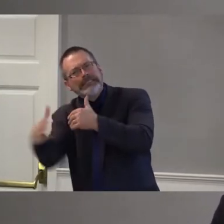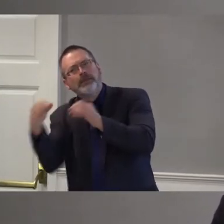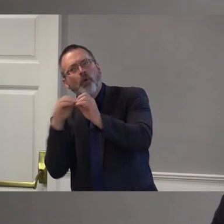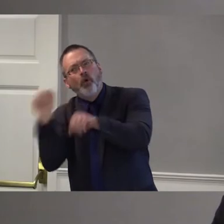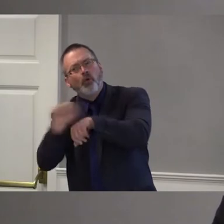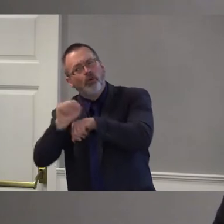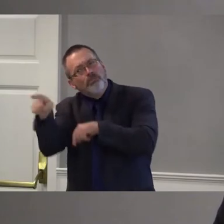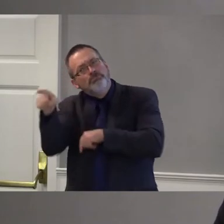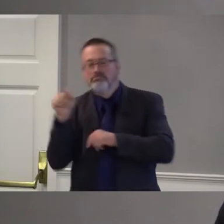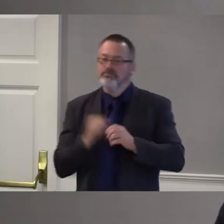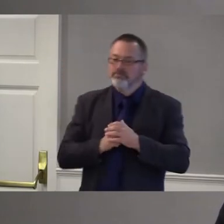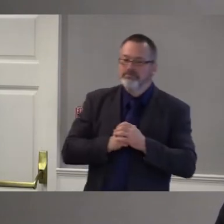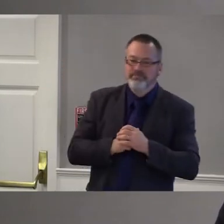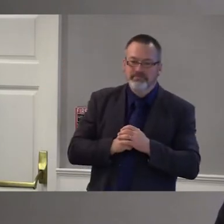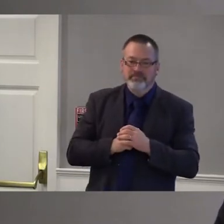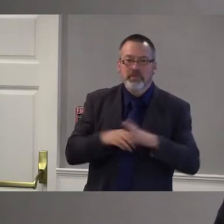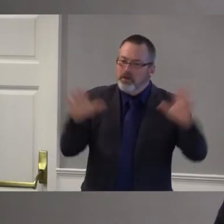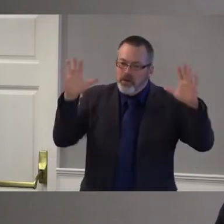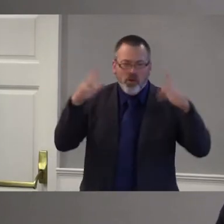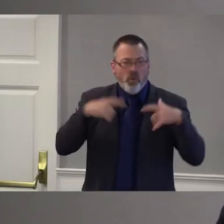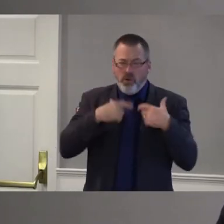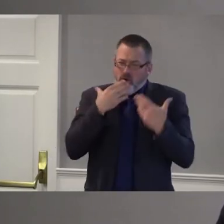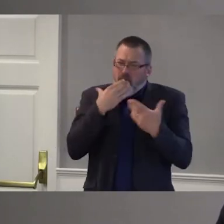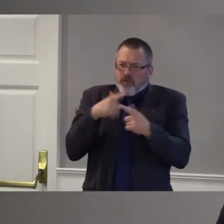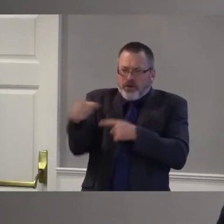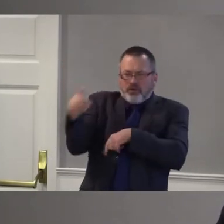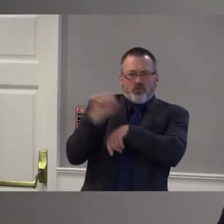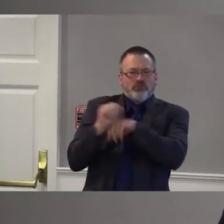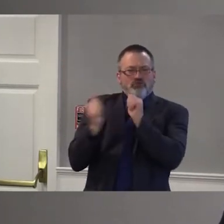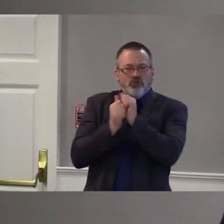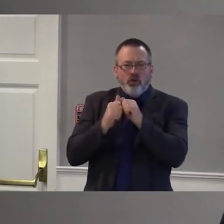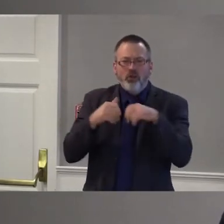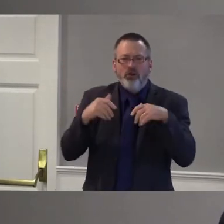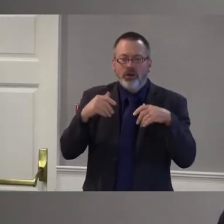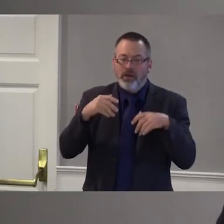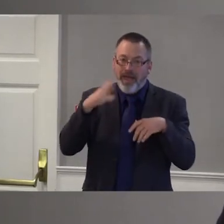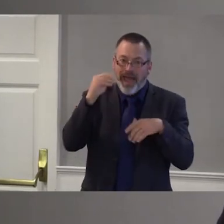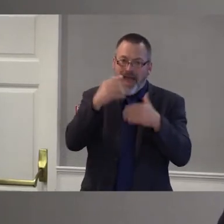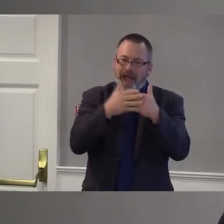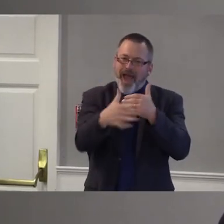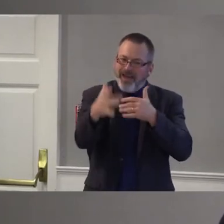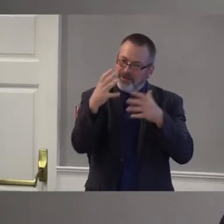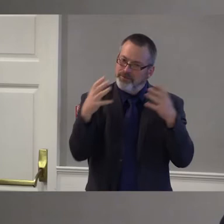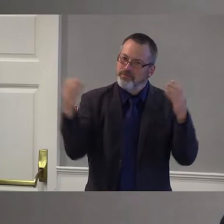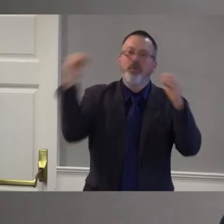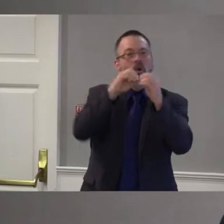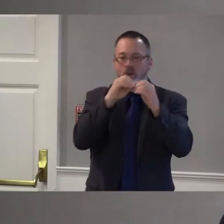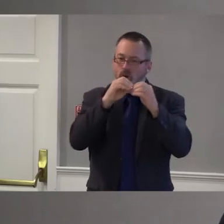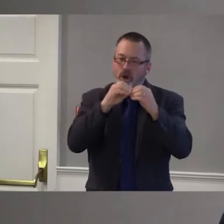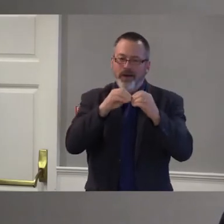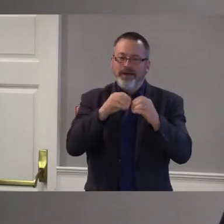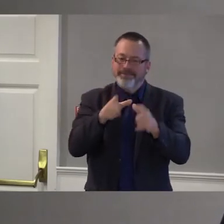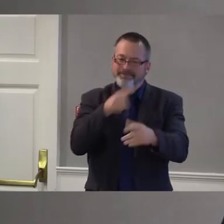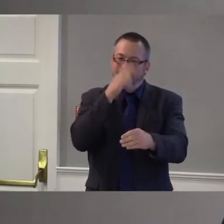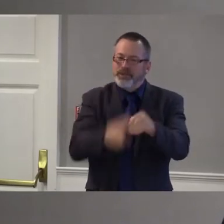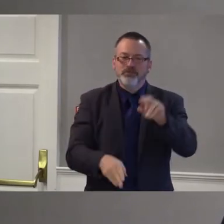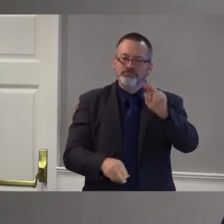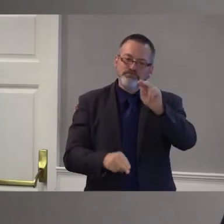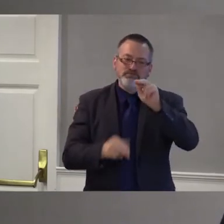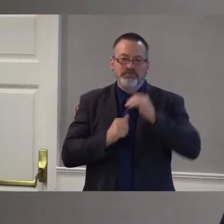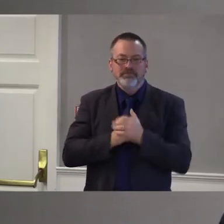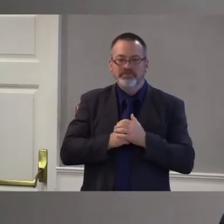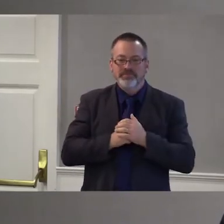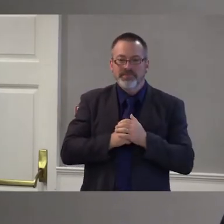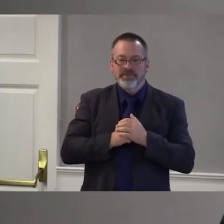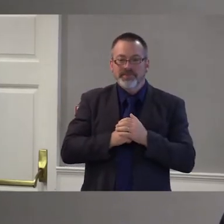the countless advocates for disability rights in assuring that we will see the full promise that the ADA offers. I was